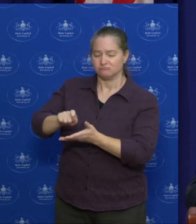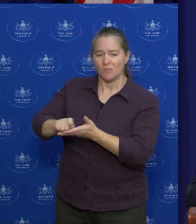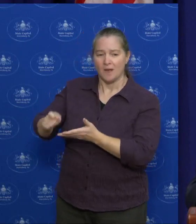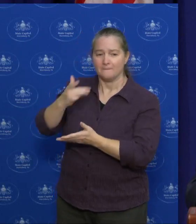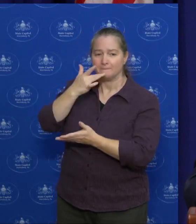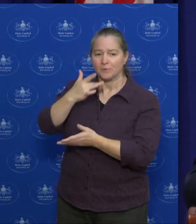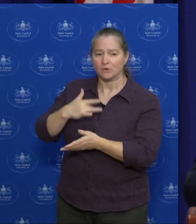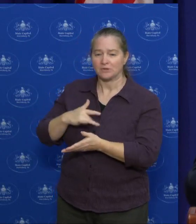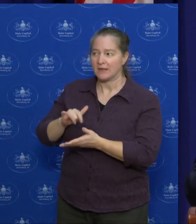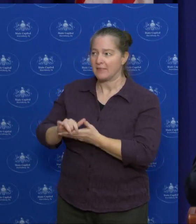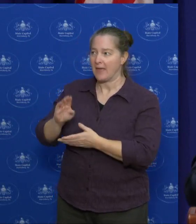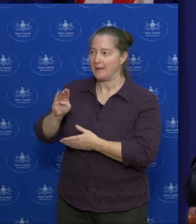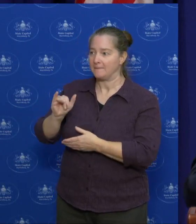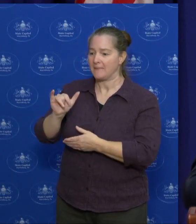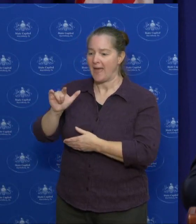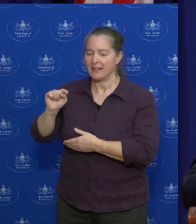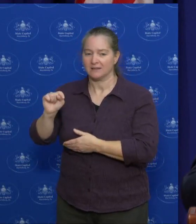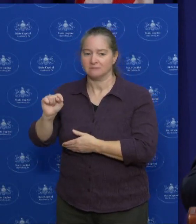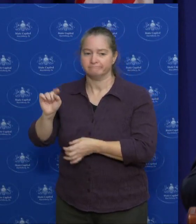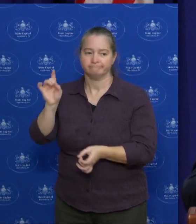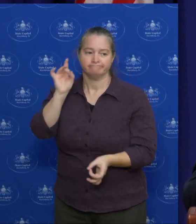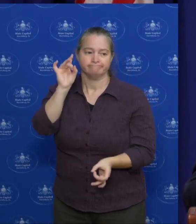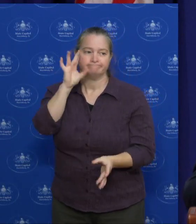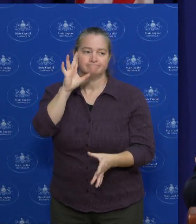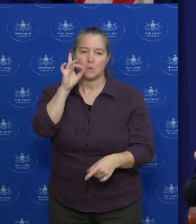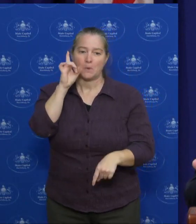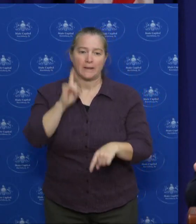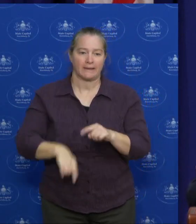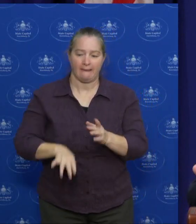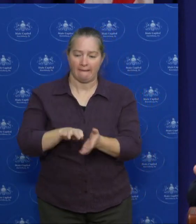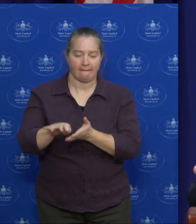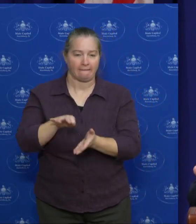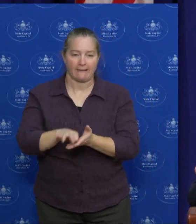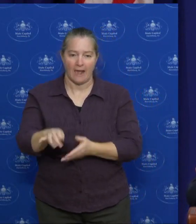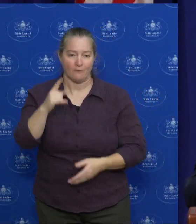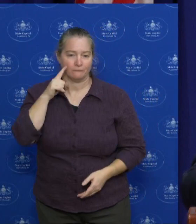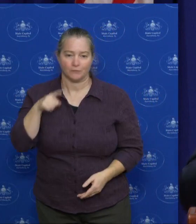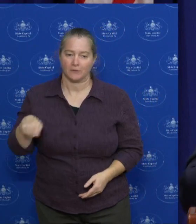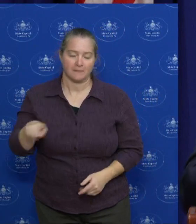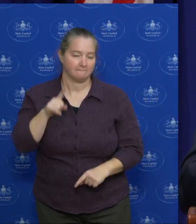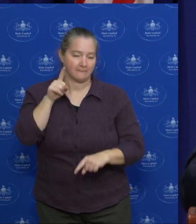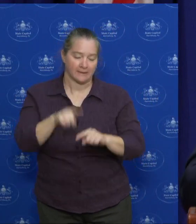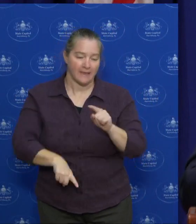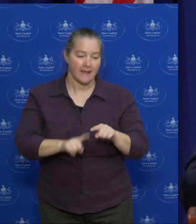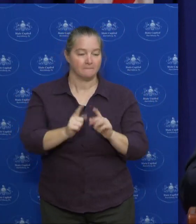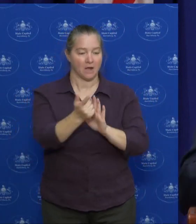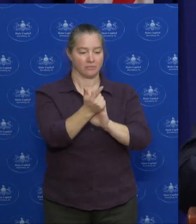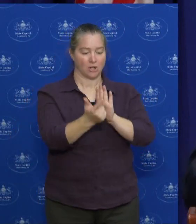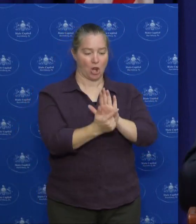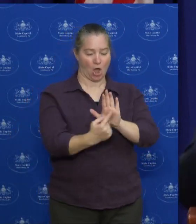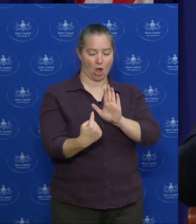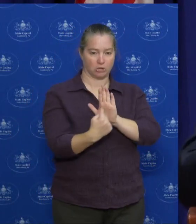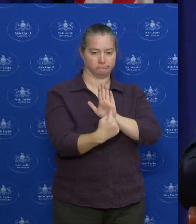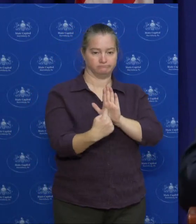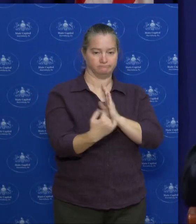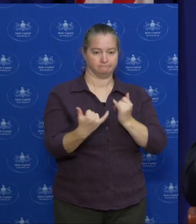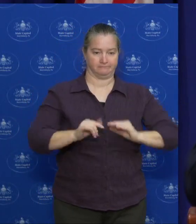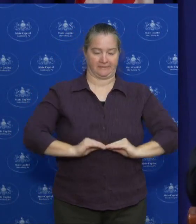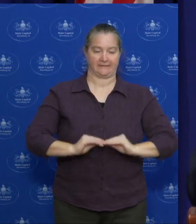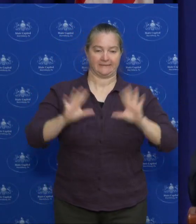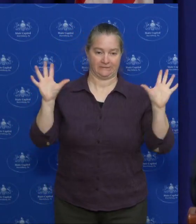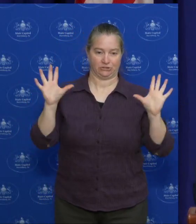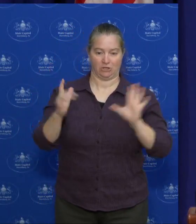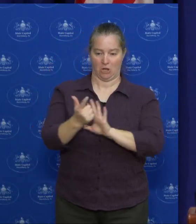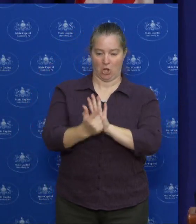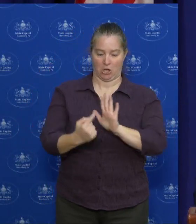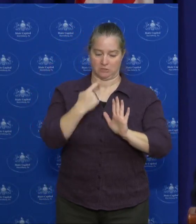that ballot, it's pretty terrible that we can't count those ballots at present. But the law as written is clear and says